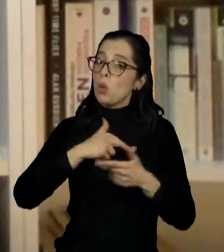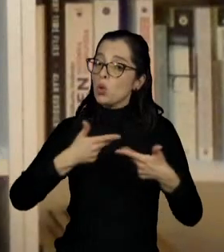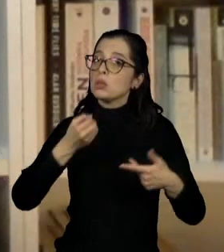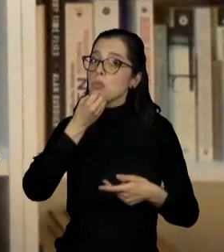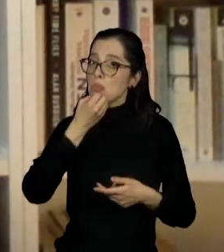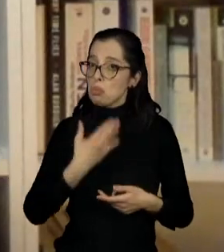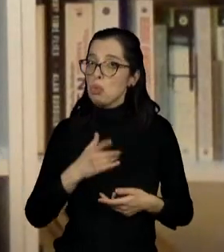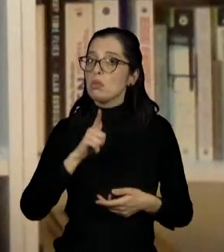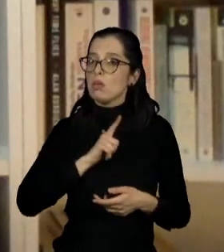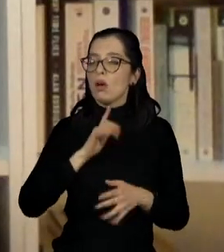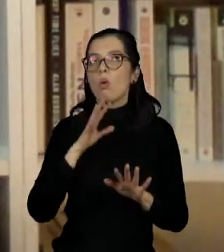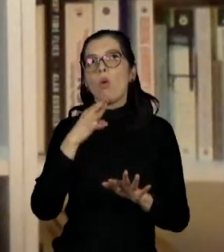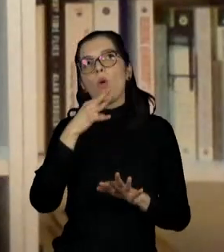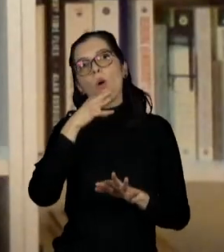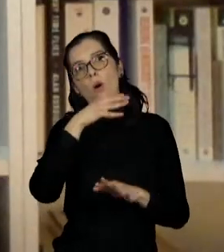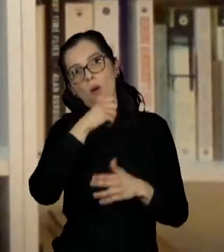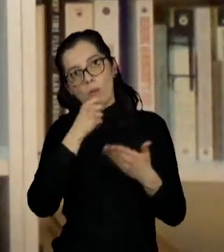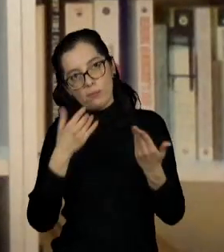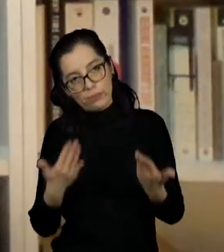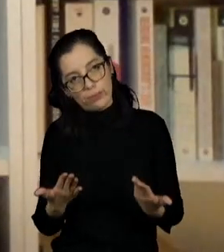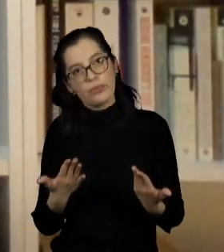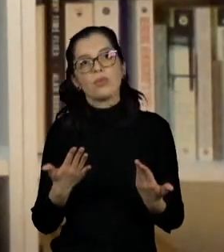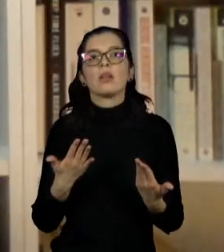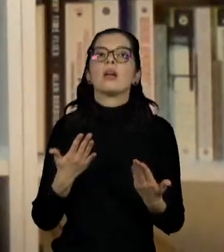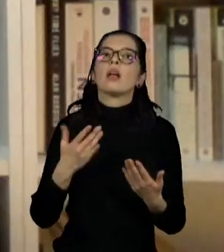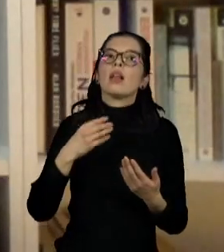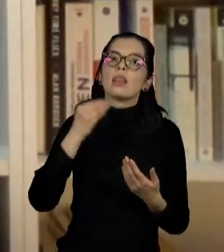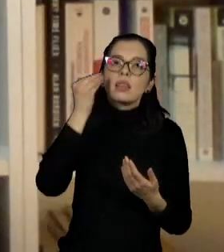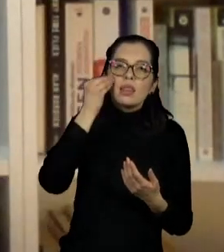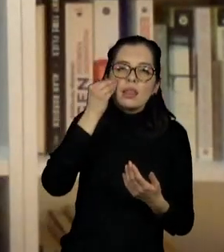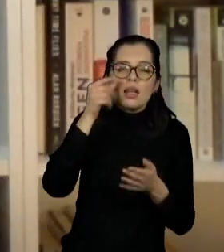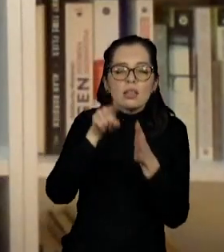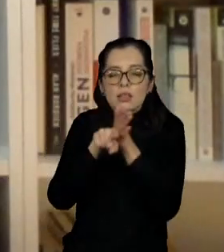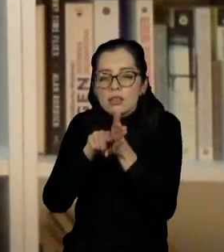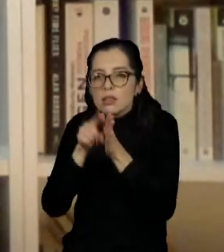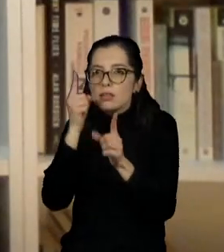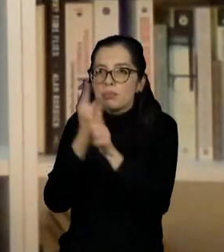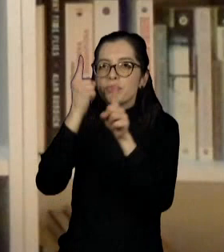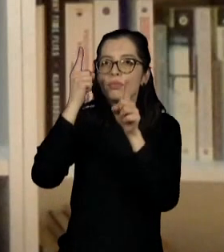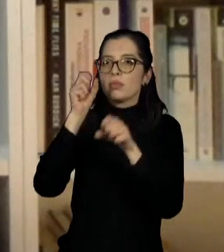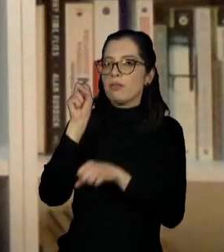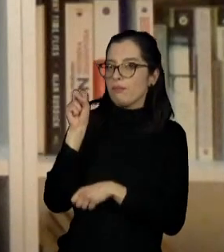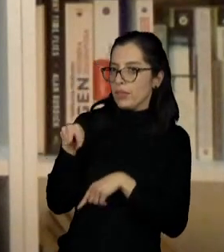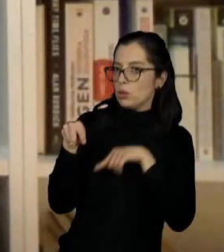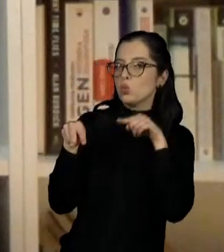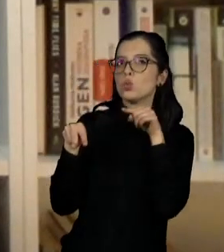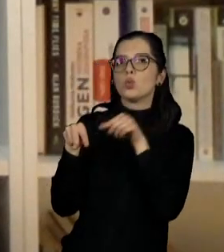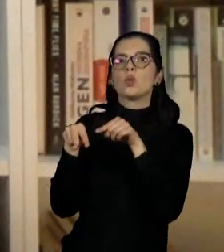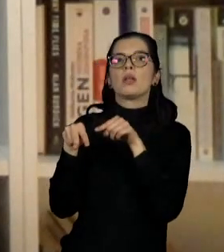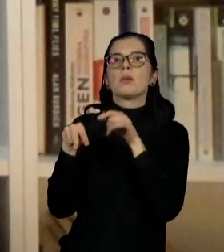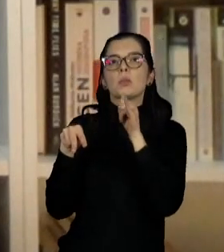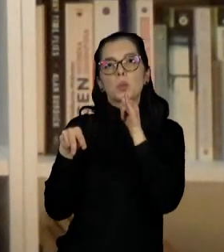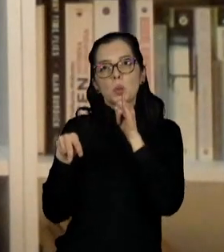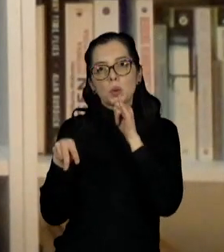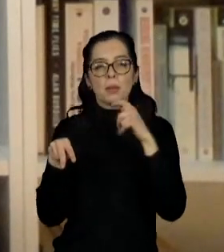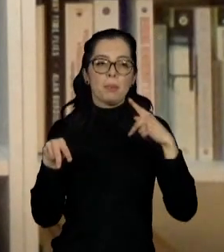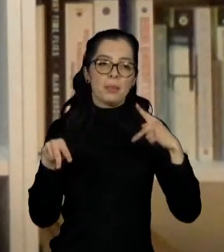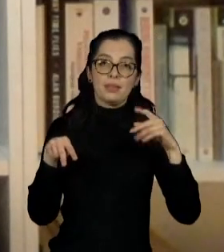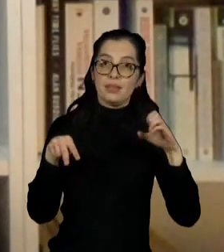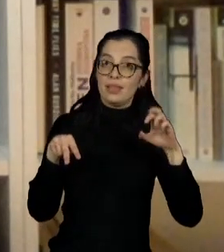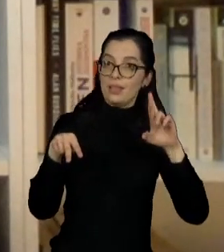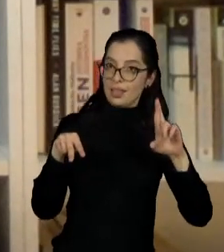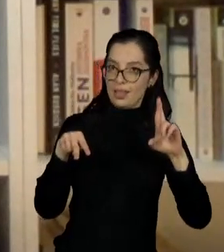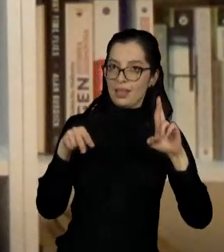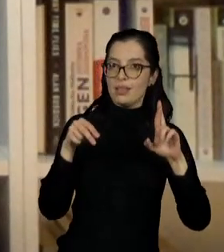advantages. I mean, obviously, the way we test for this virus, the way we are